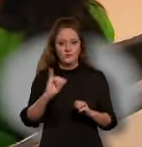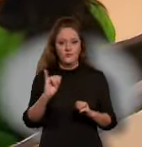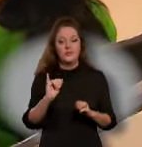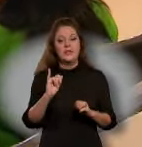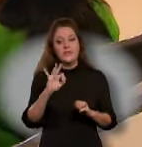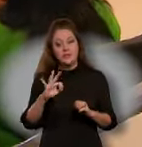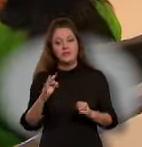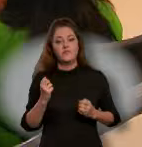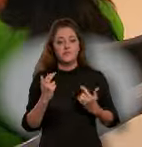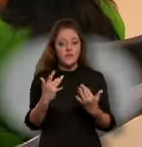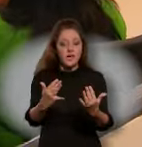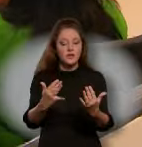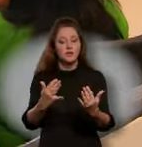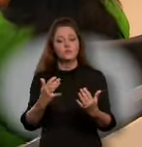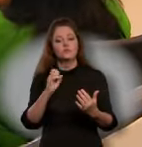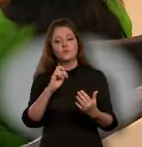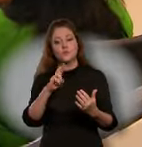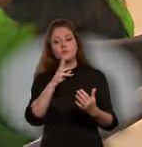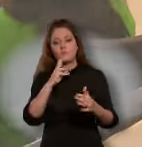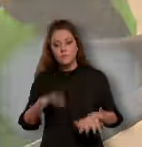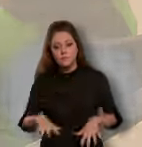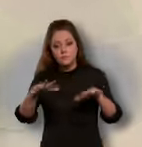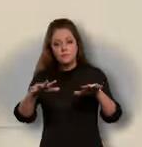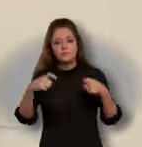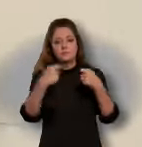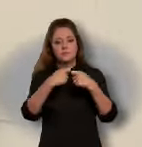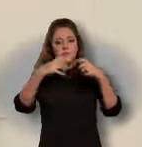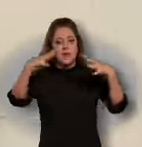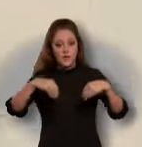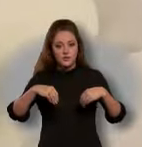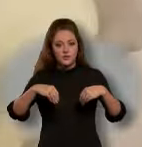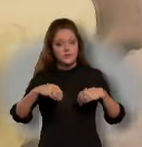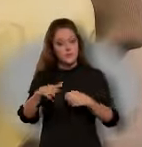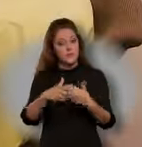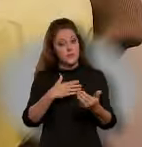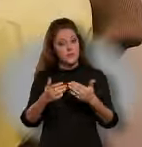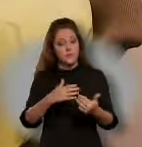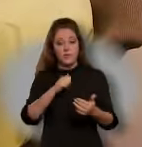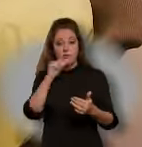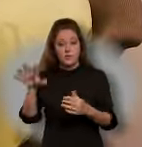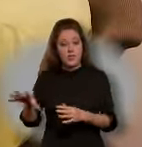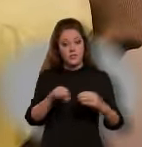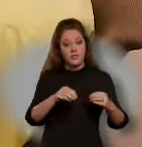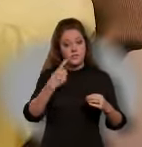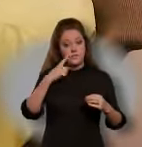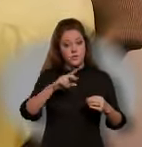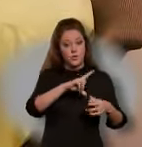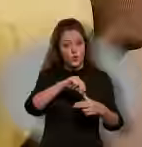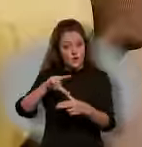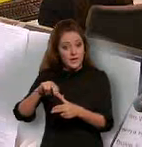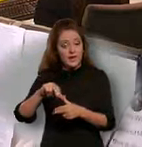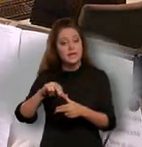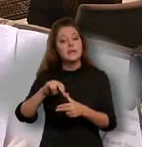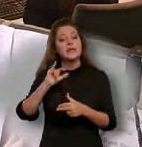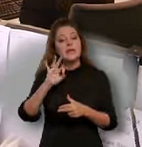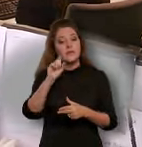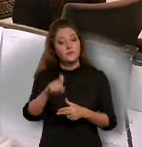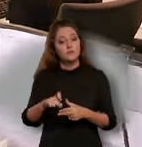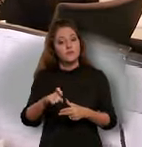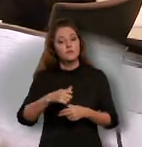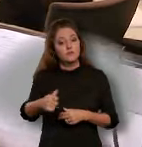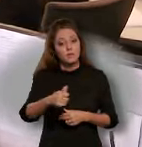like wildfires, flooding, or power outages. So even though your area may not be evacuated for a hurricane, if you'll